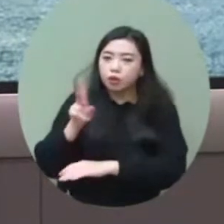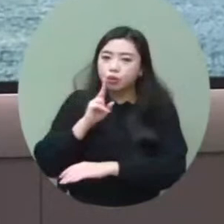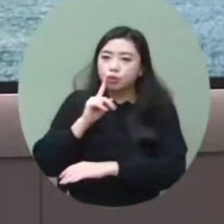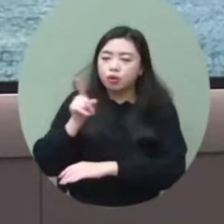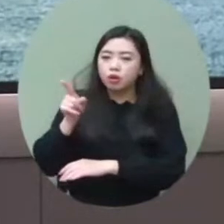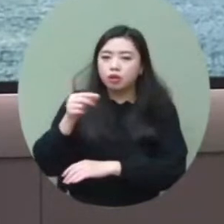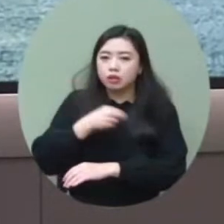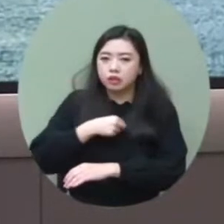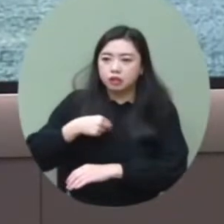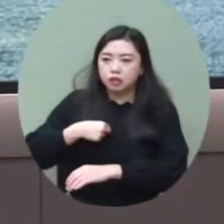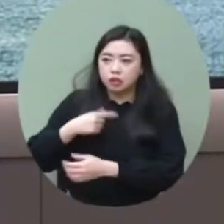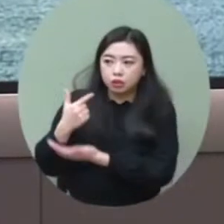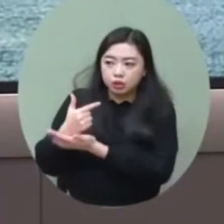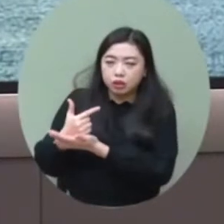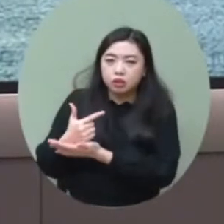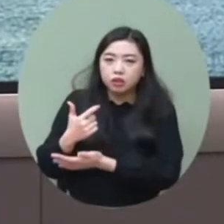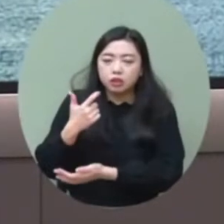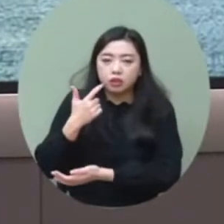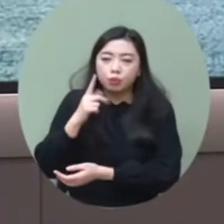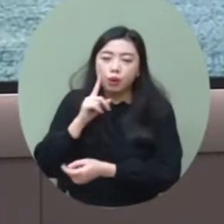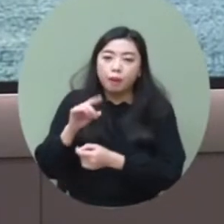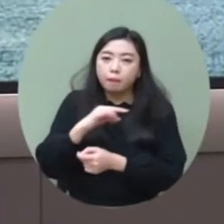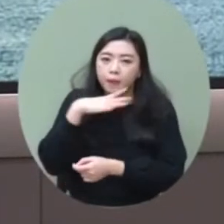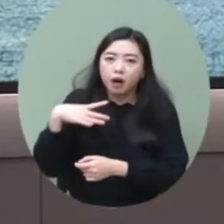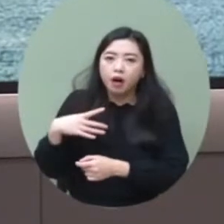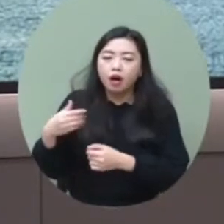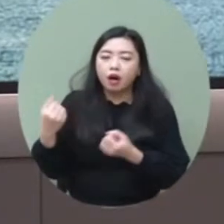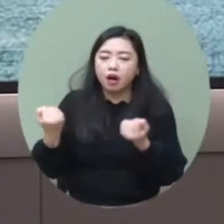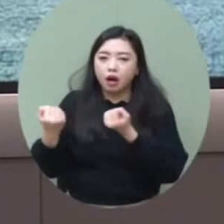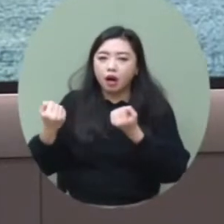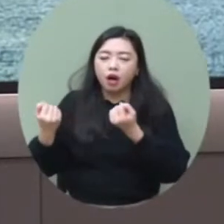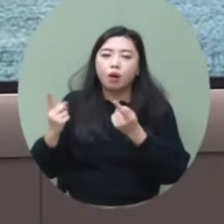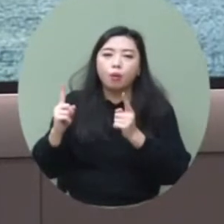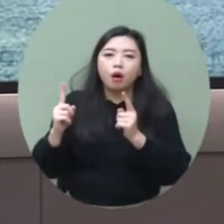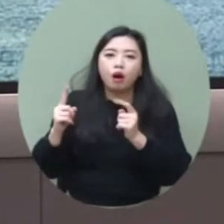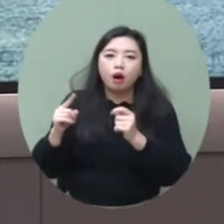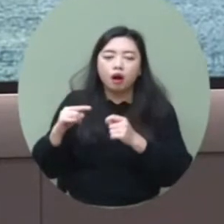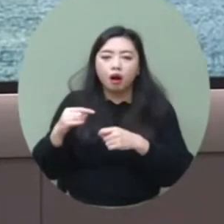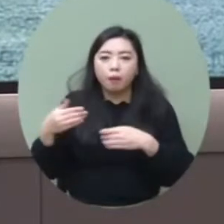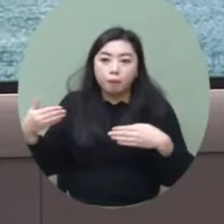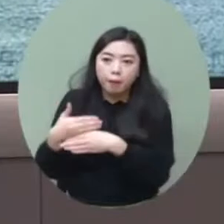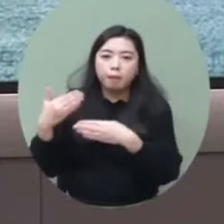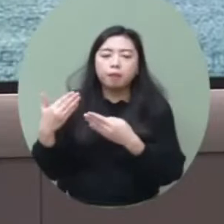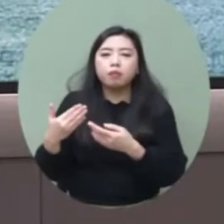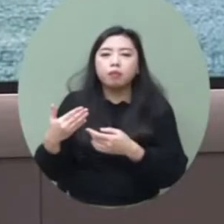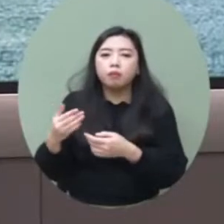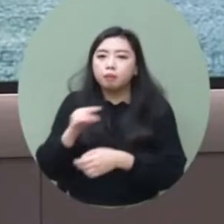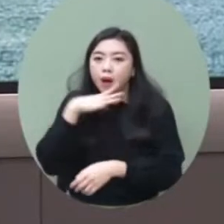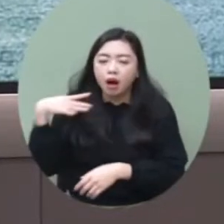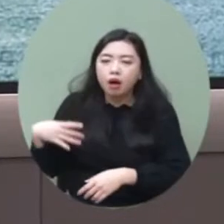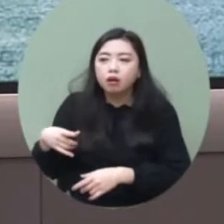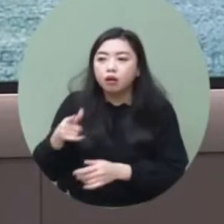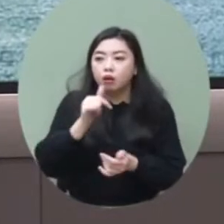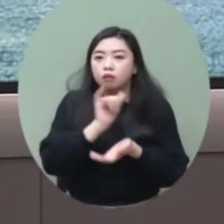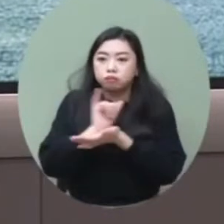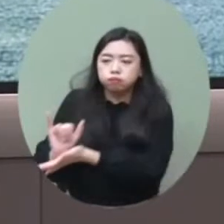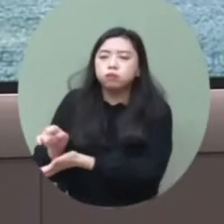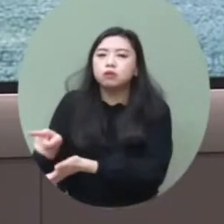we must reserve sufficient capacity to accept other patients, such